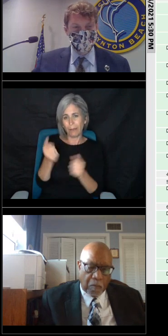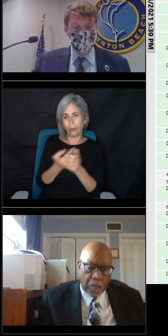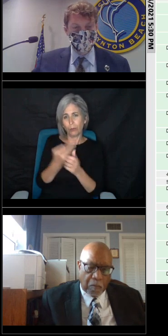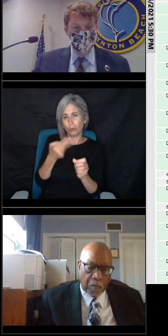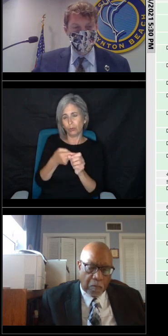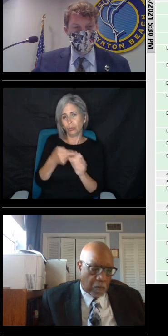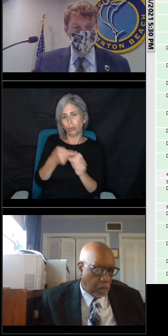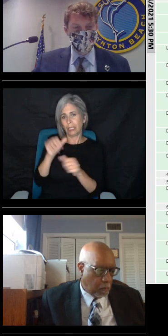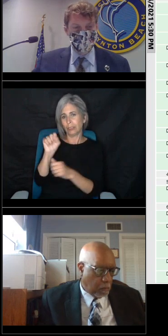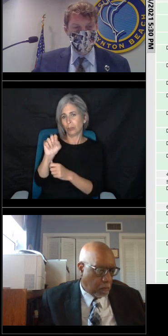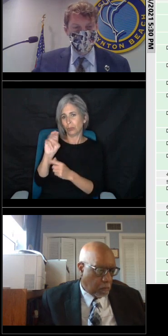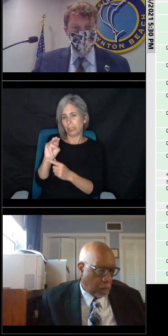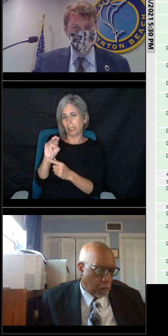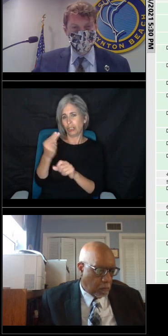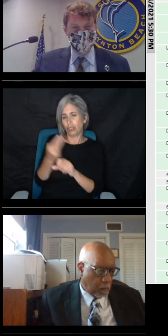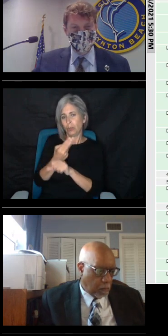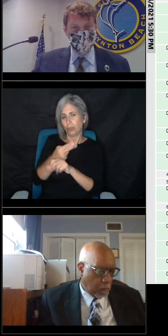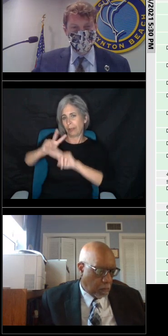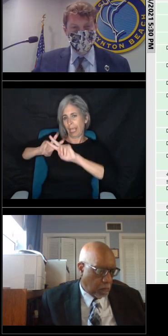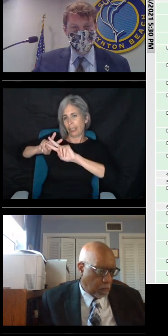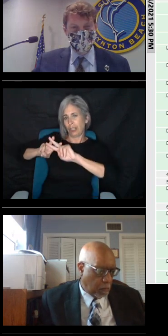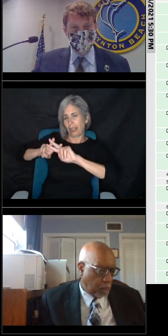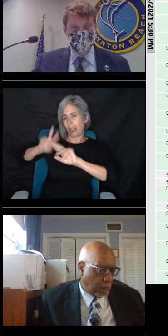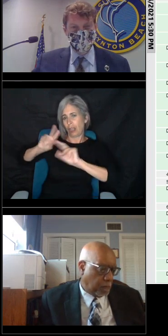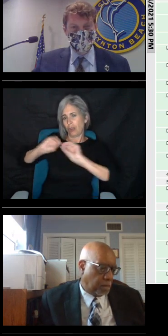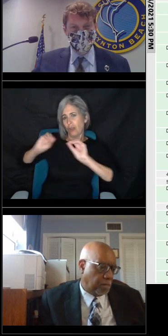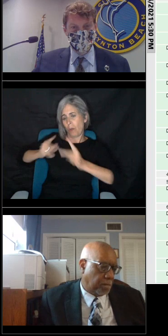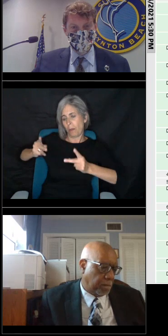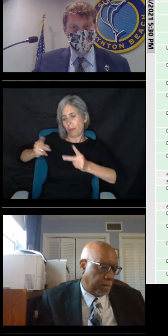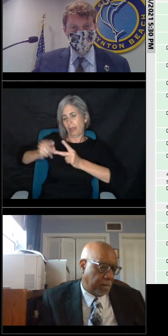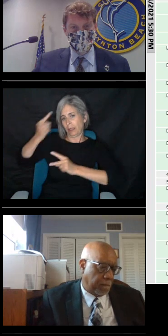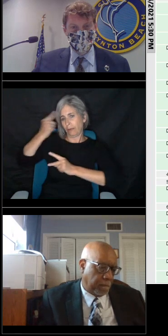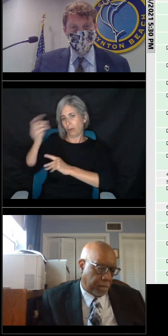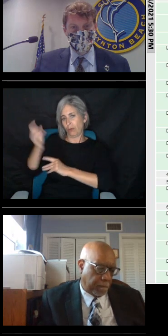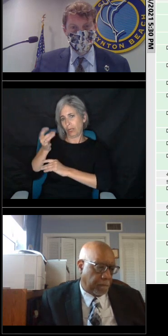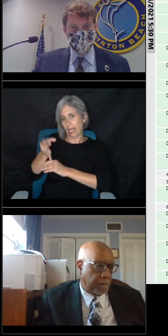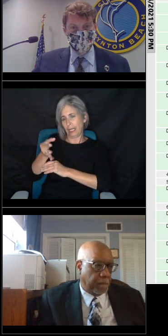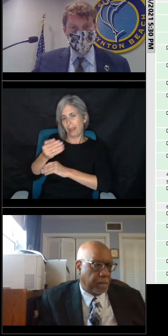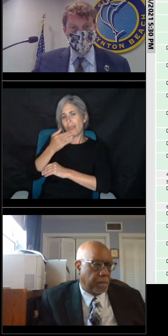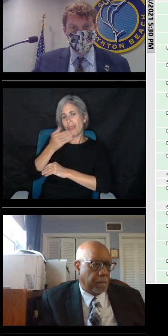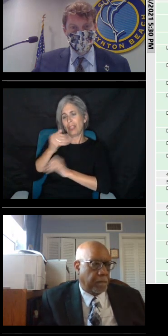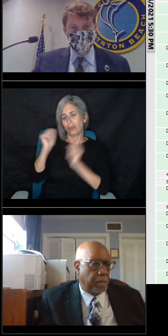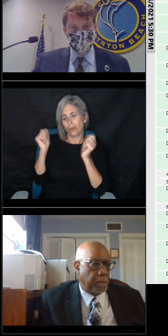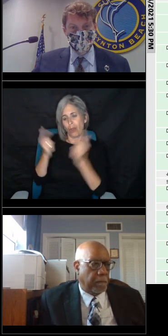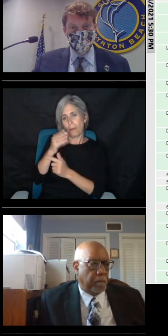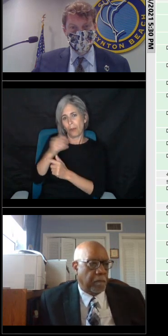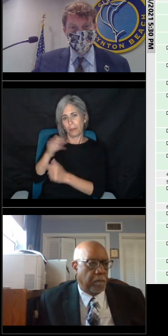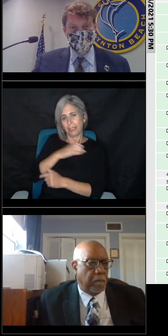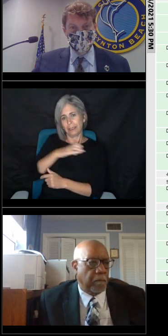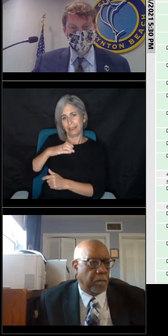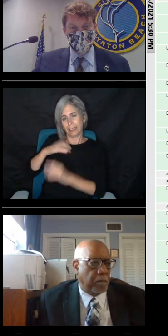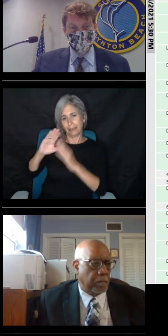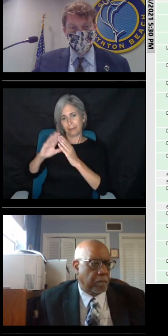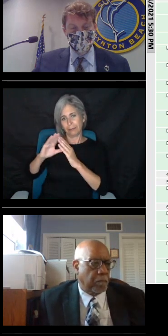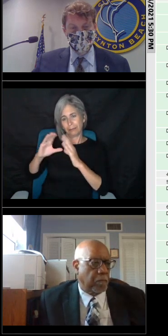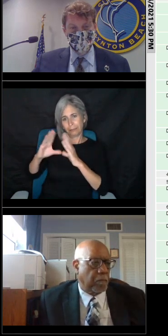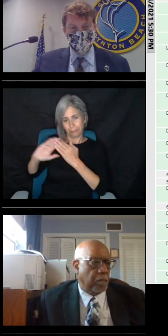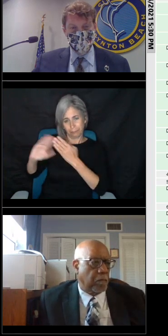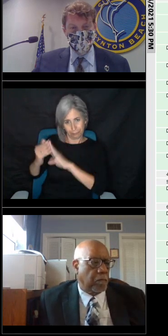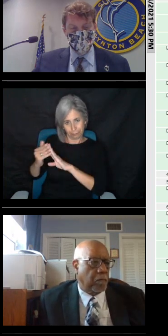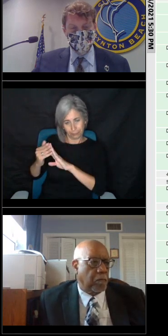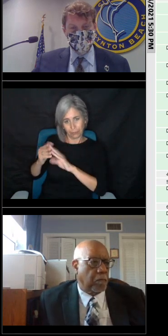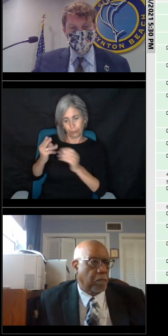on social media using the hashtag No Place for Hate. Thank you again to the entire Boynton Beach City Commission for joining in this effort